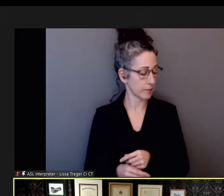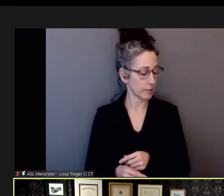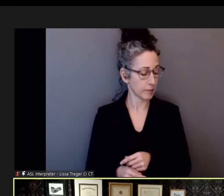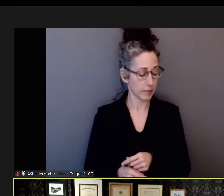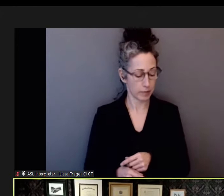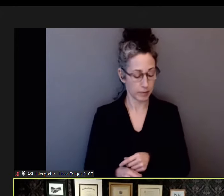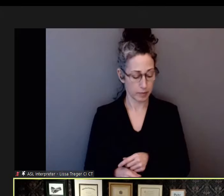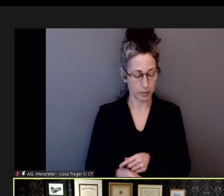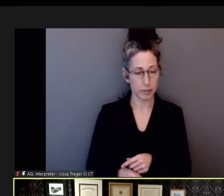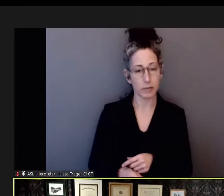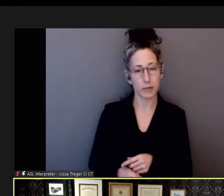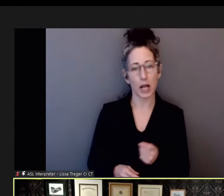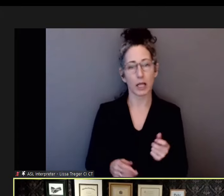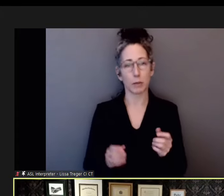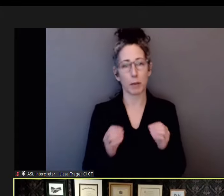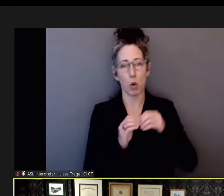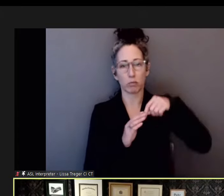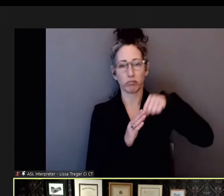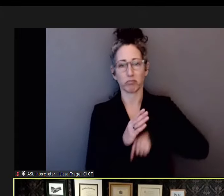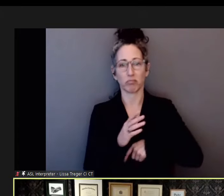So I need to go a little more detail.